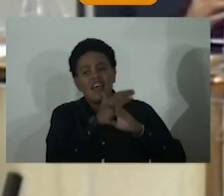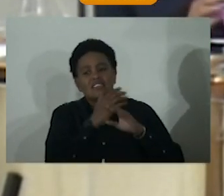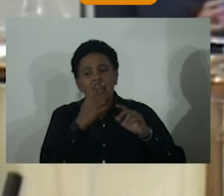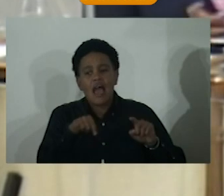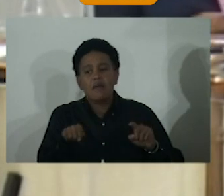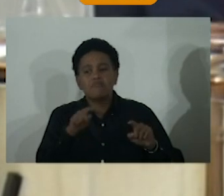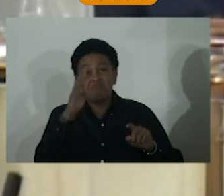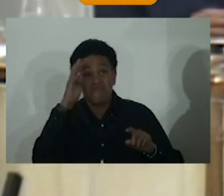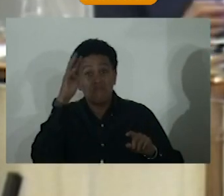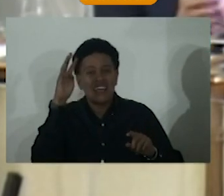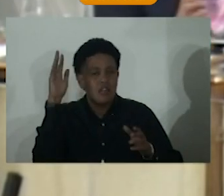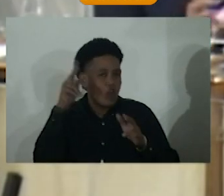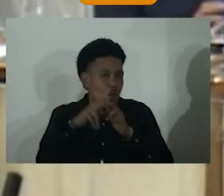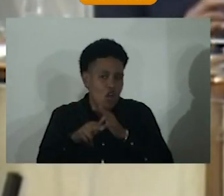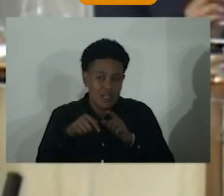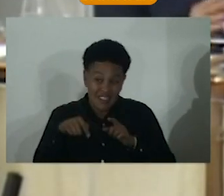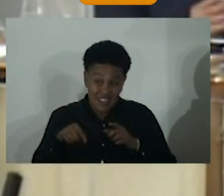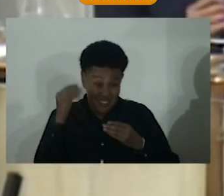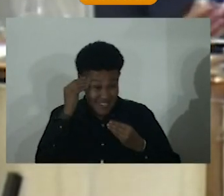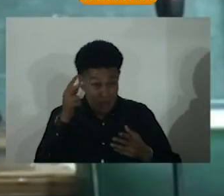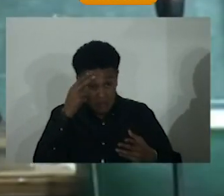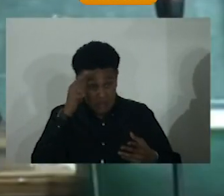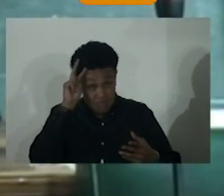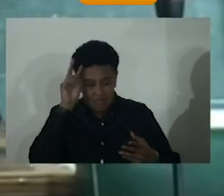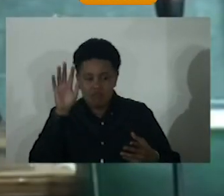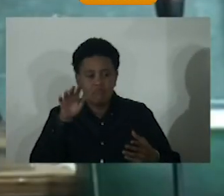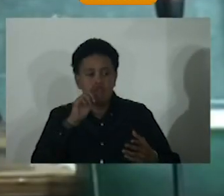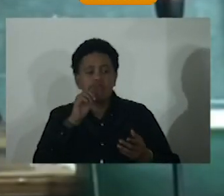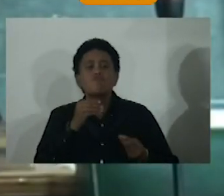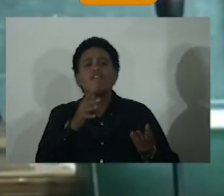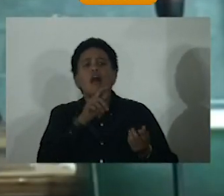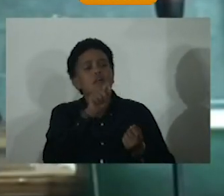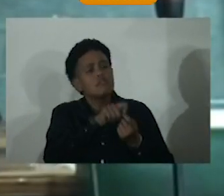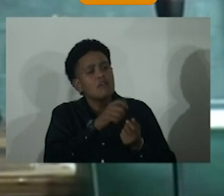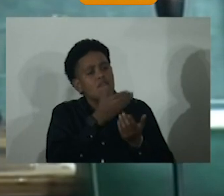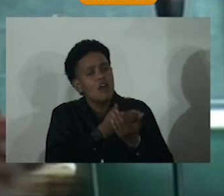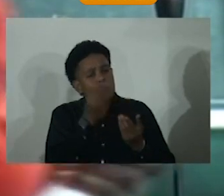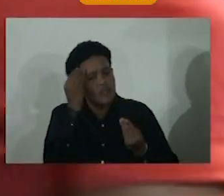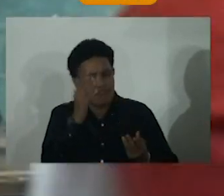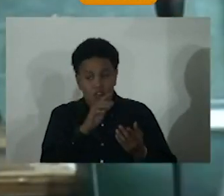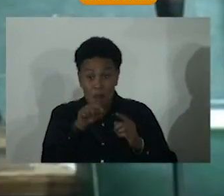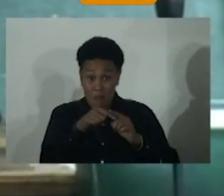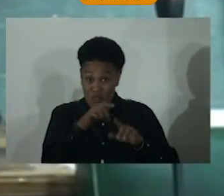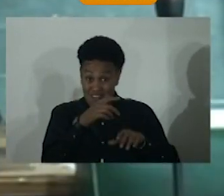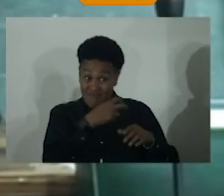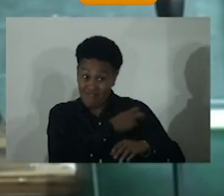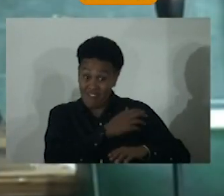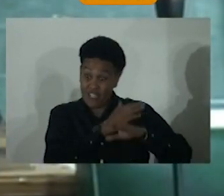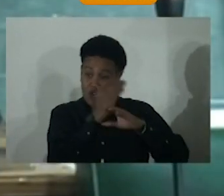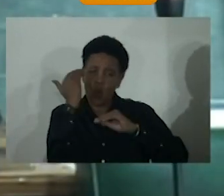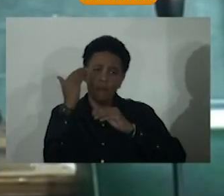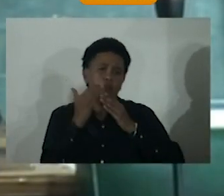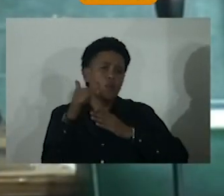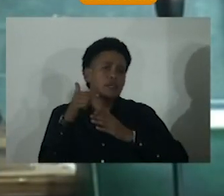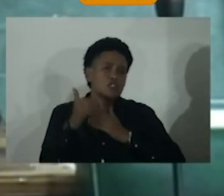dispel myths and misinformation, provide factual and accurate information about vaccination, and hopefully through this